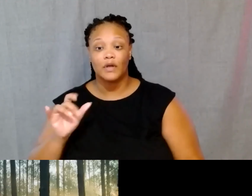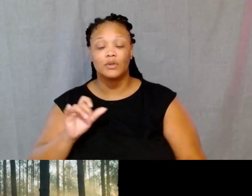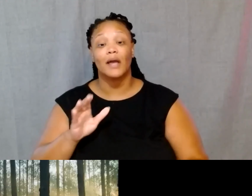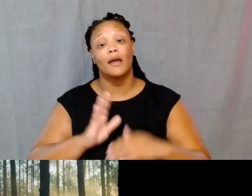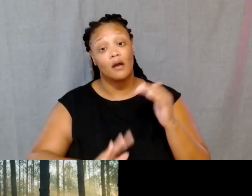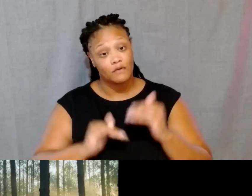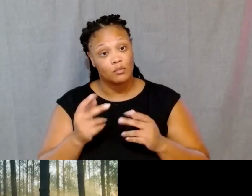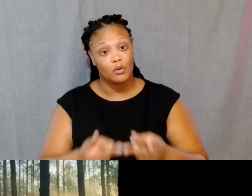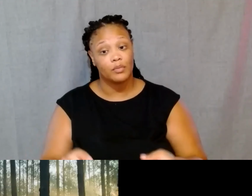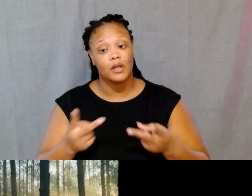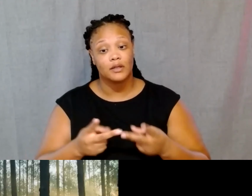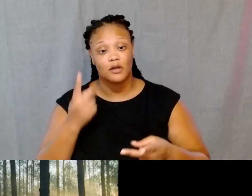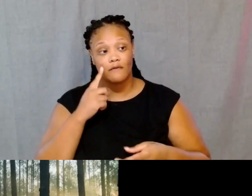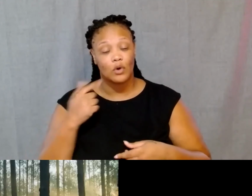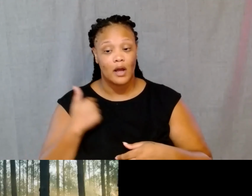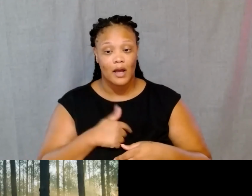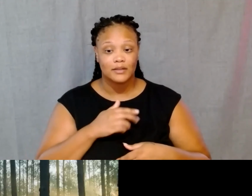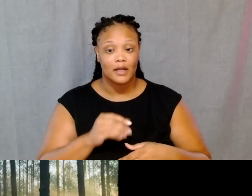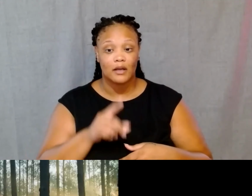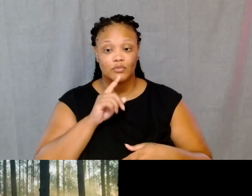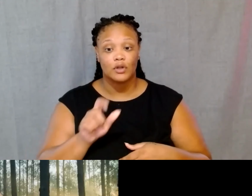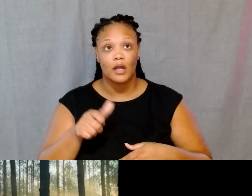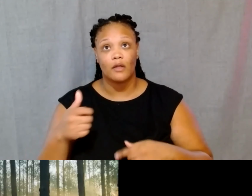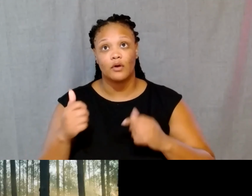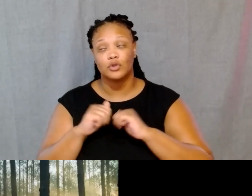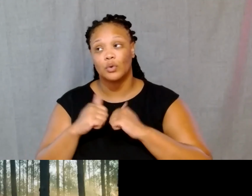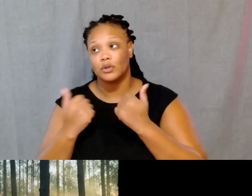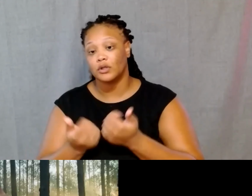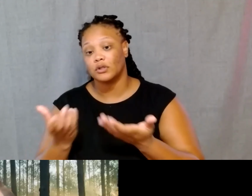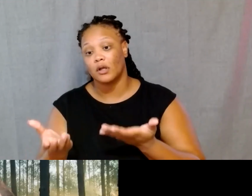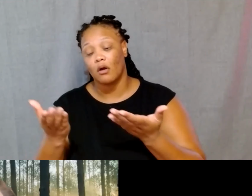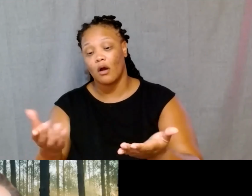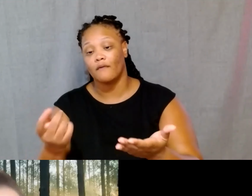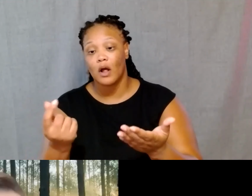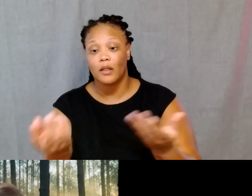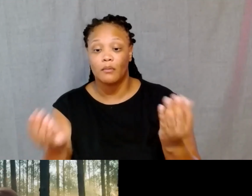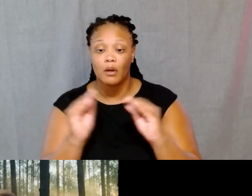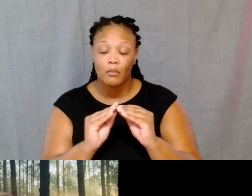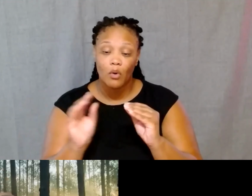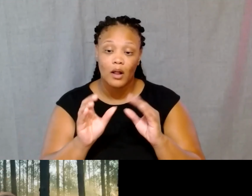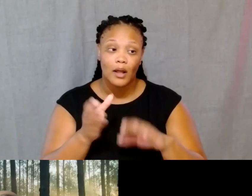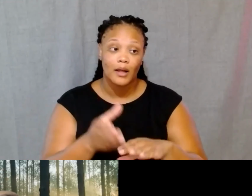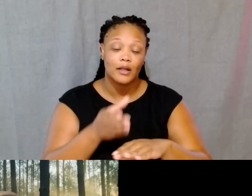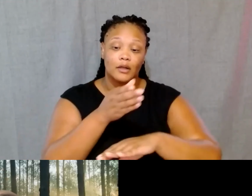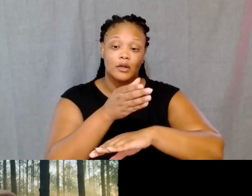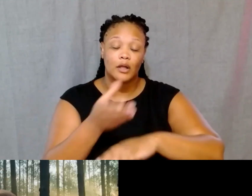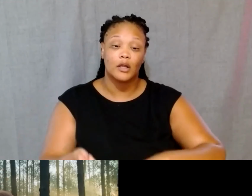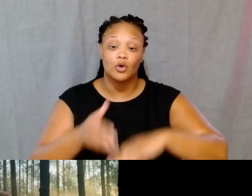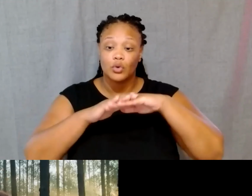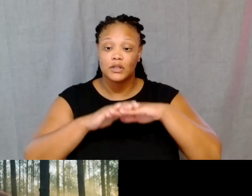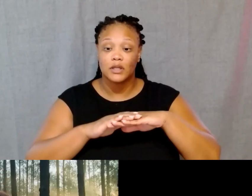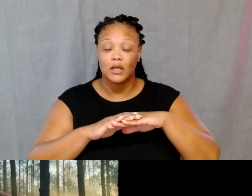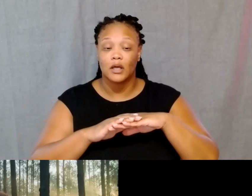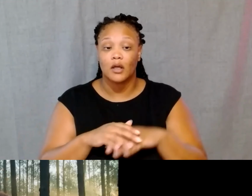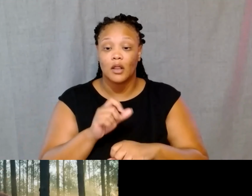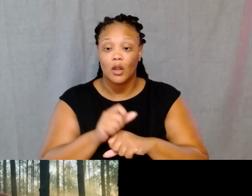And I'm sure other associations can probably offer a little bit more, like increasing provider workforce, but I think